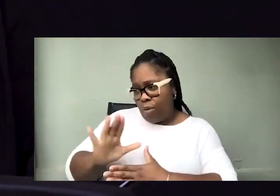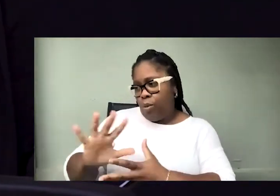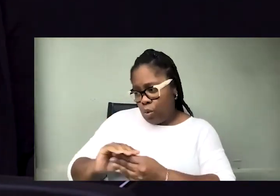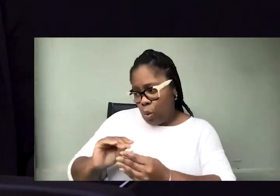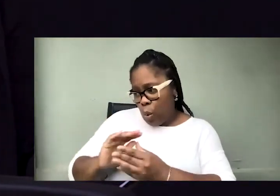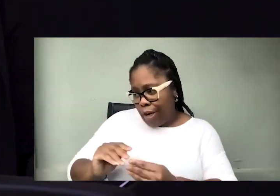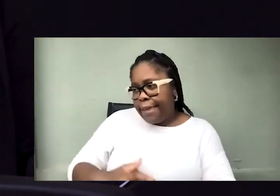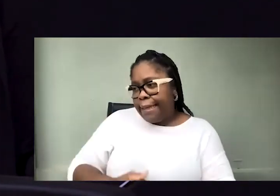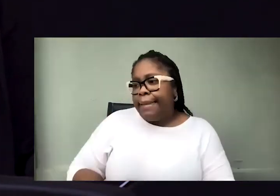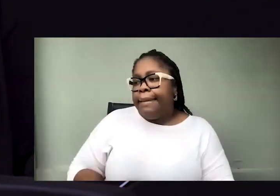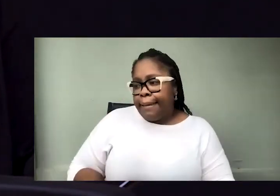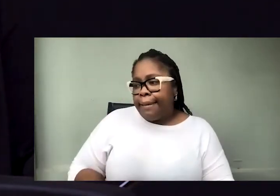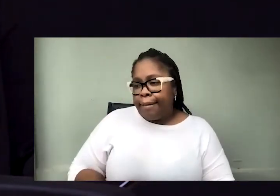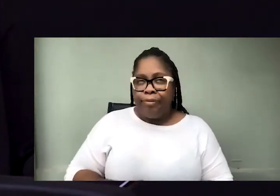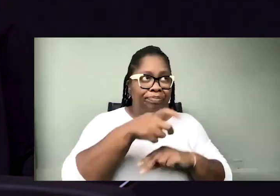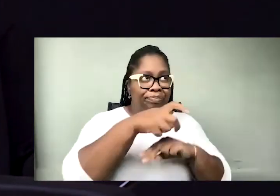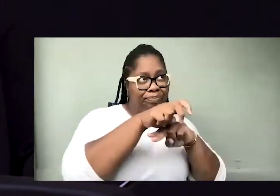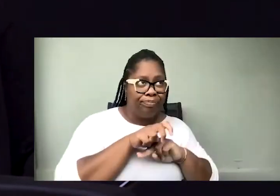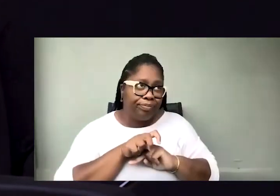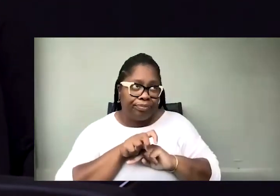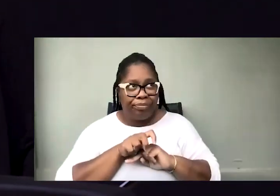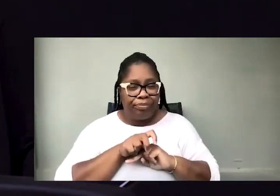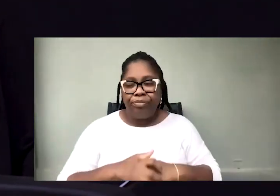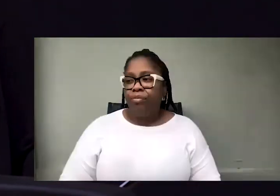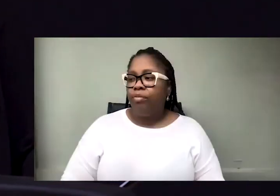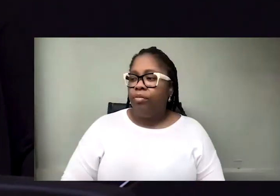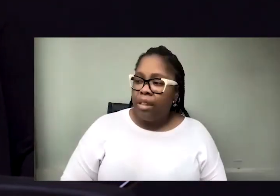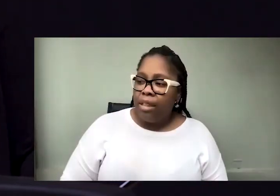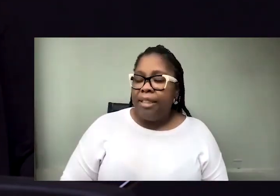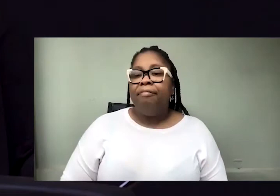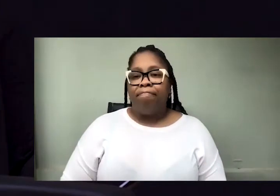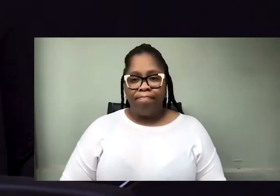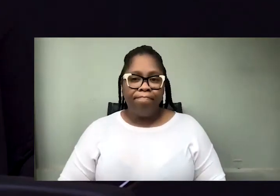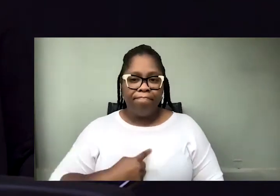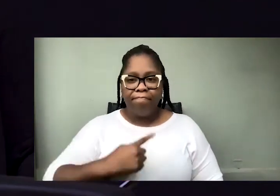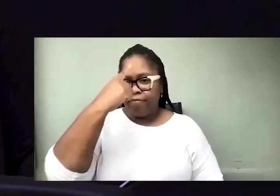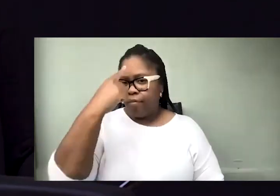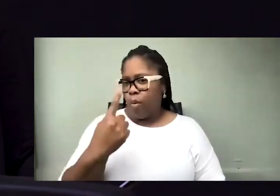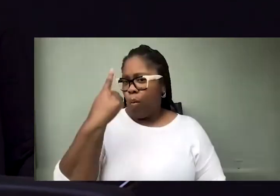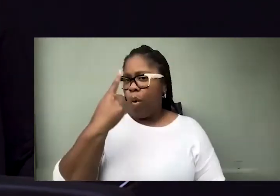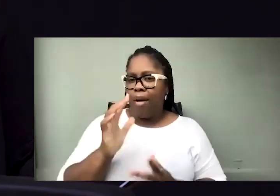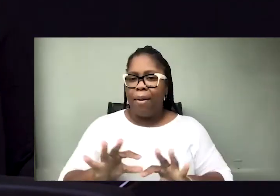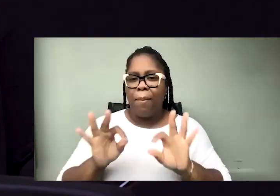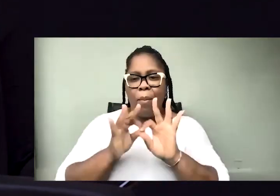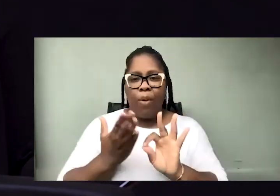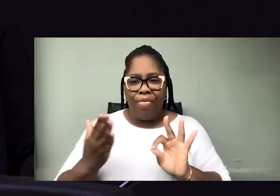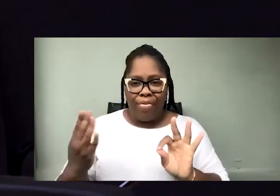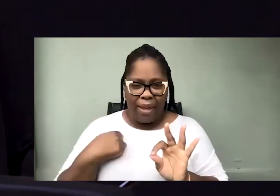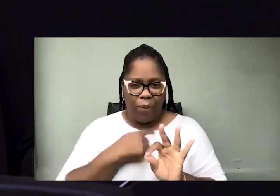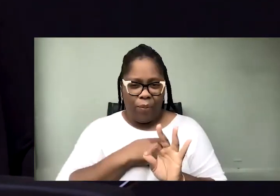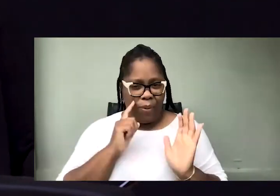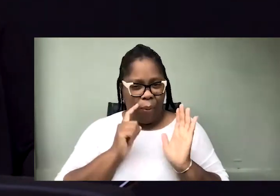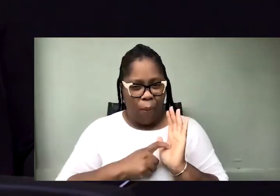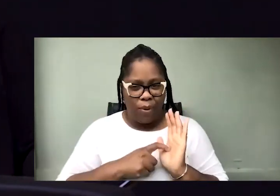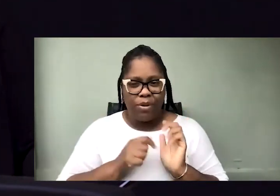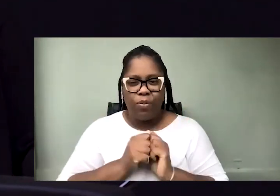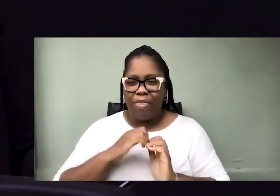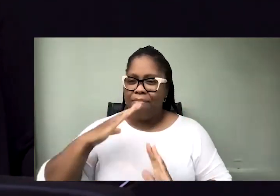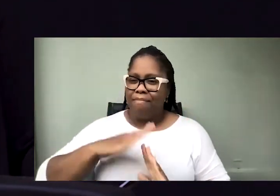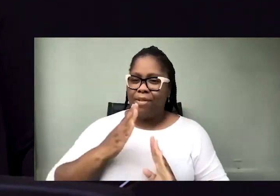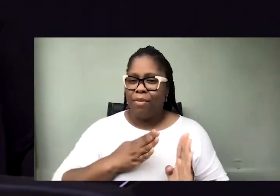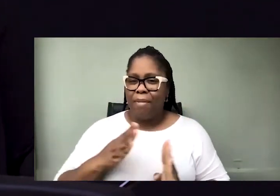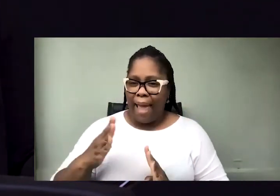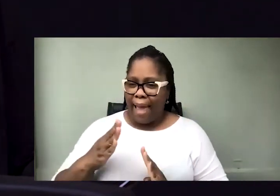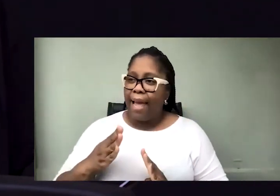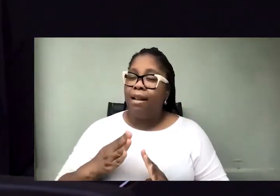So I think that one of the important things that we can see here at the master plan is just the way that we can start to